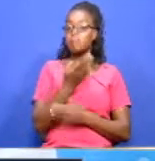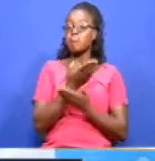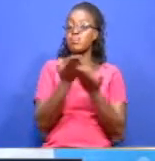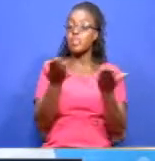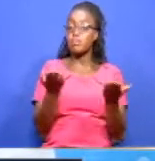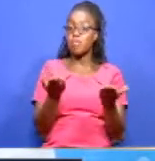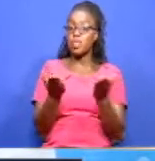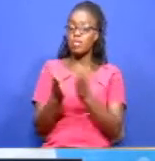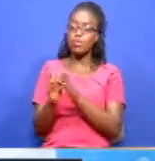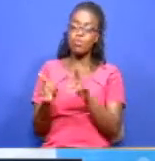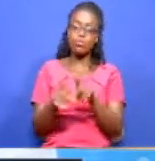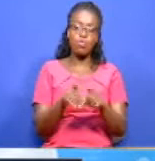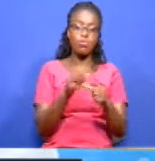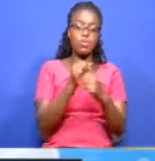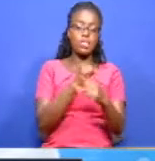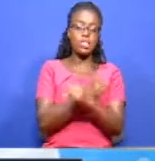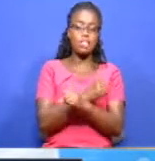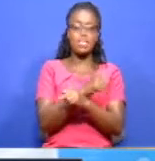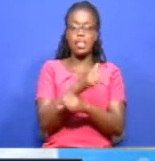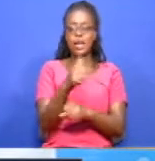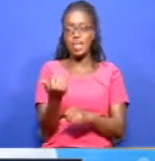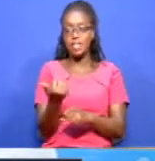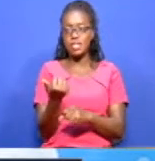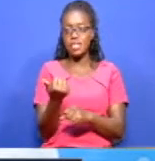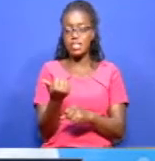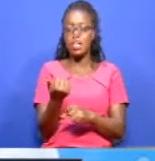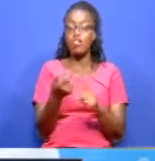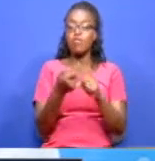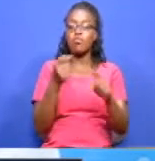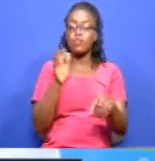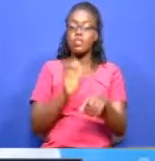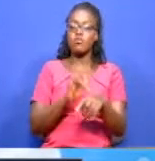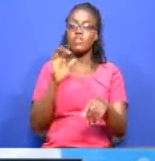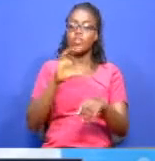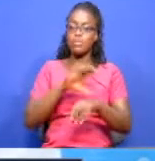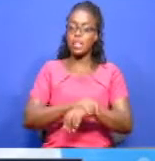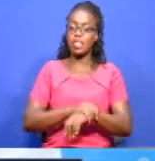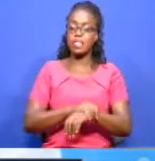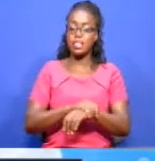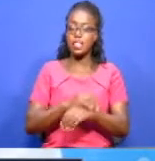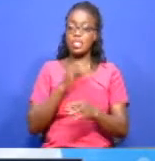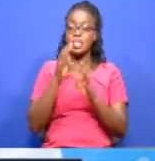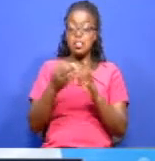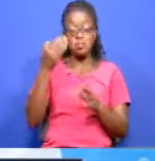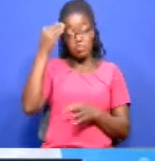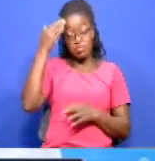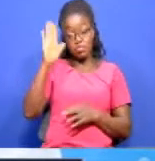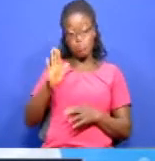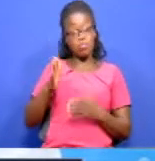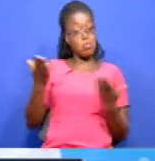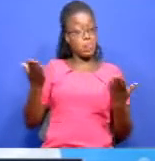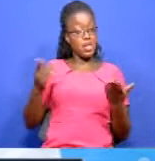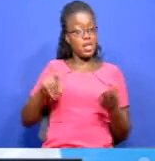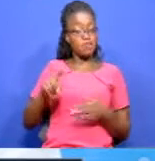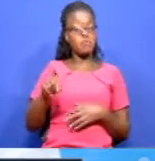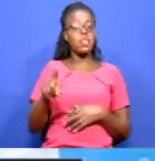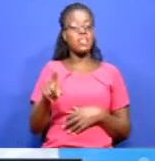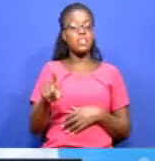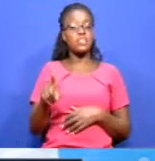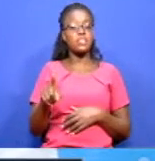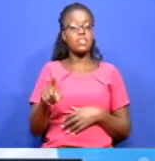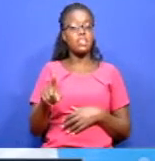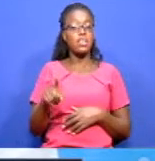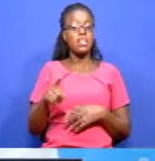also protect others from being infected. If we do not know where the virus is, it will be